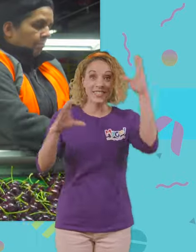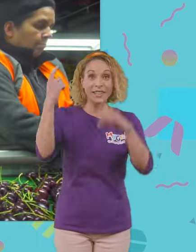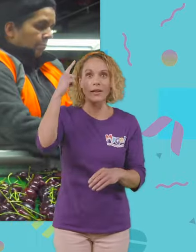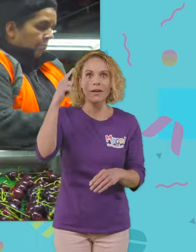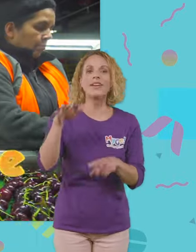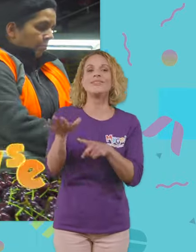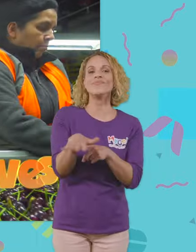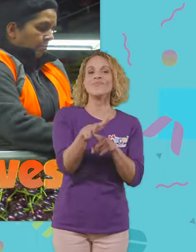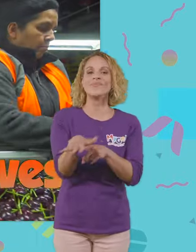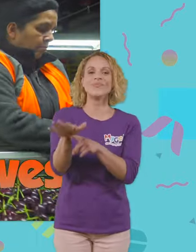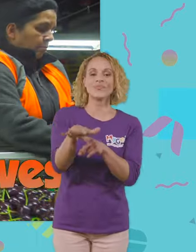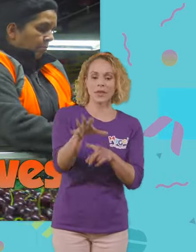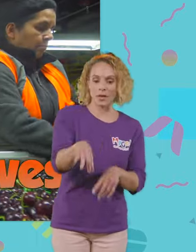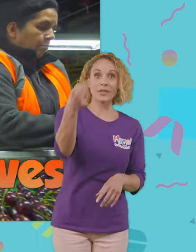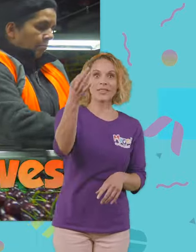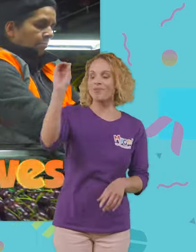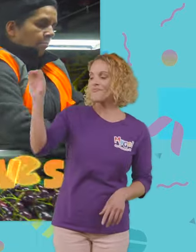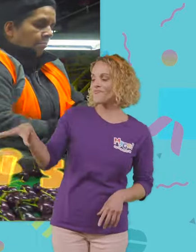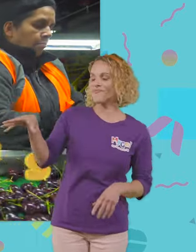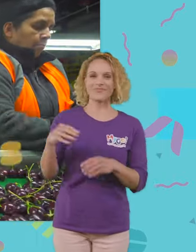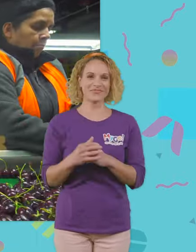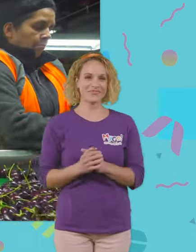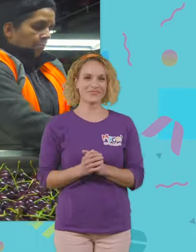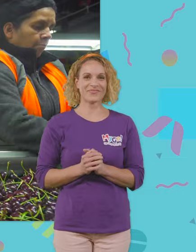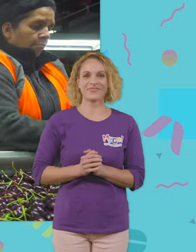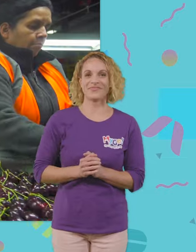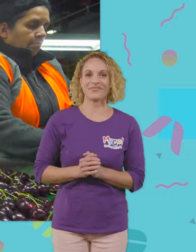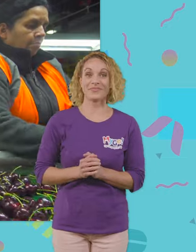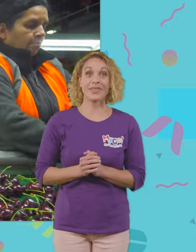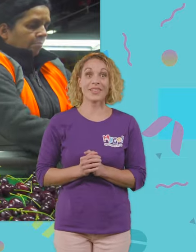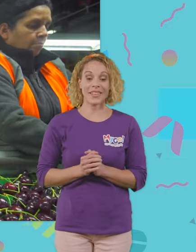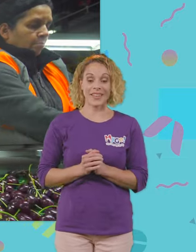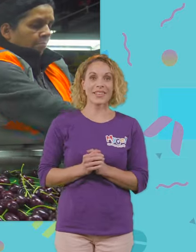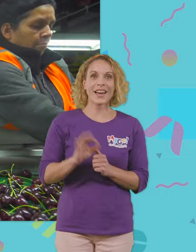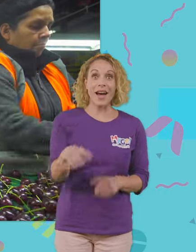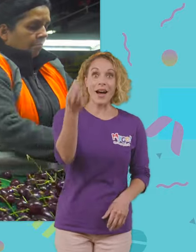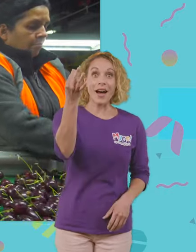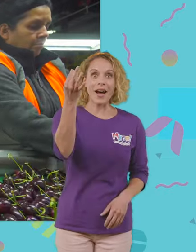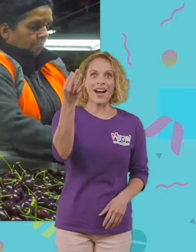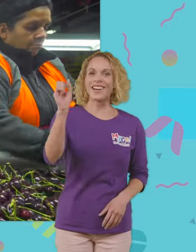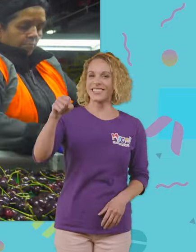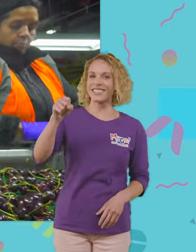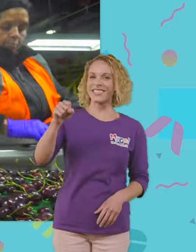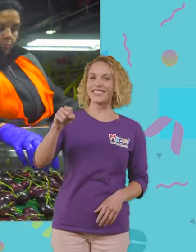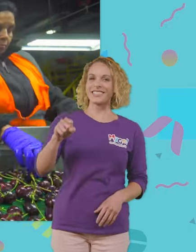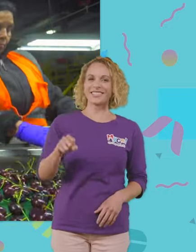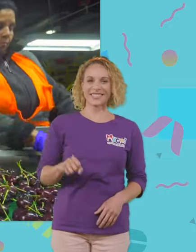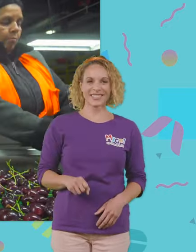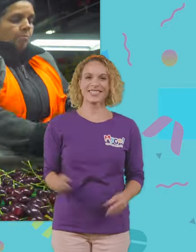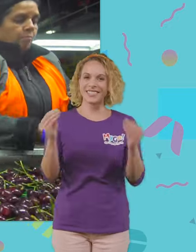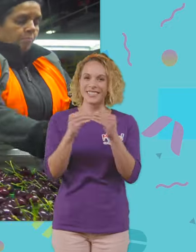Looking for leaves and throwing them away. Whoa, here's one.